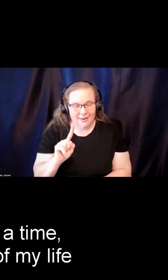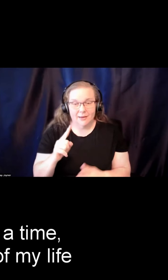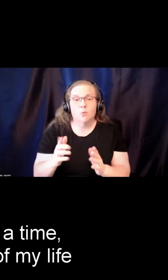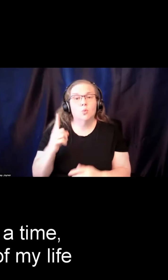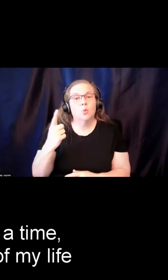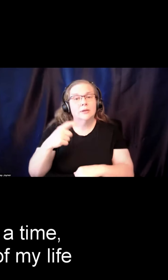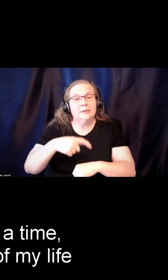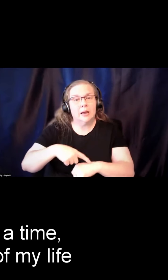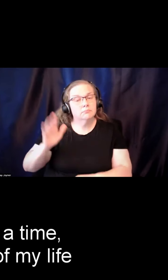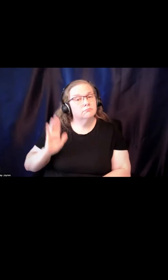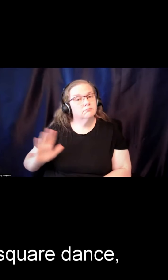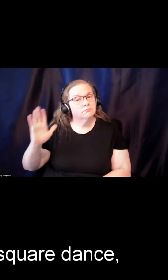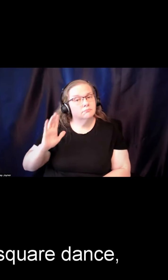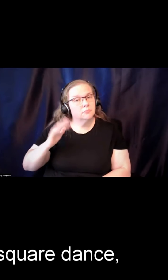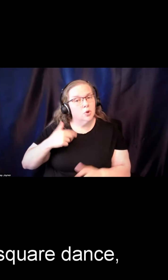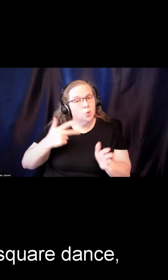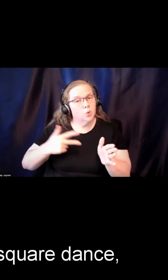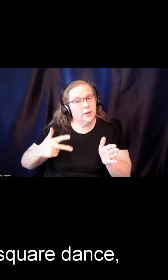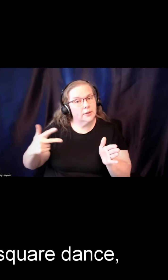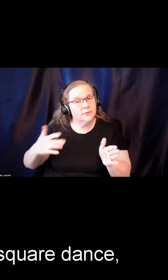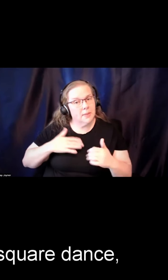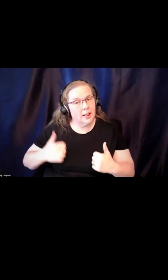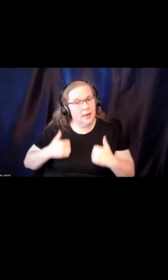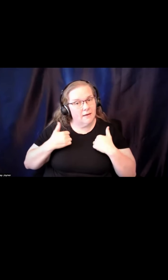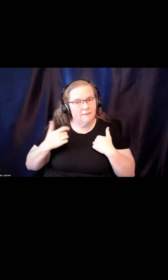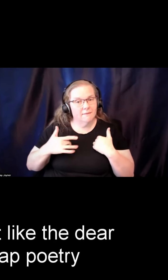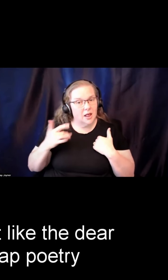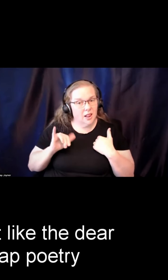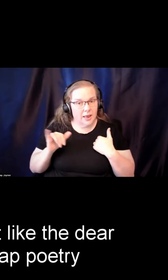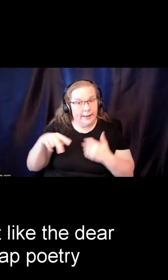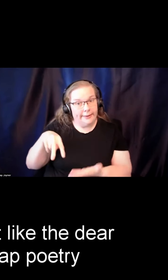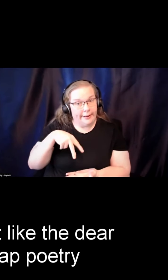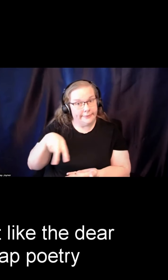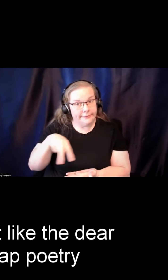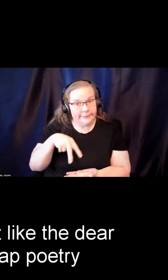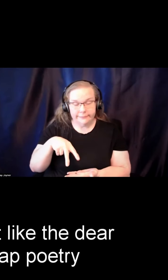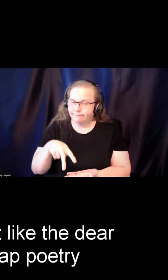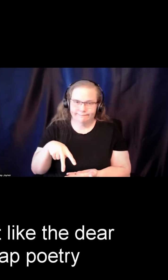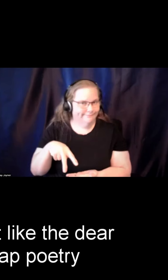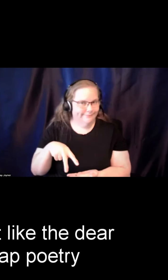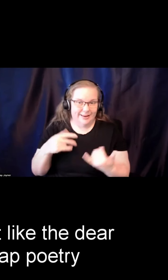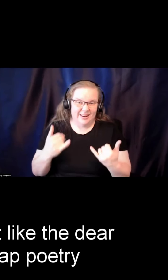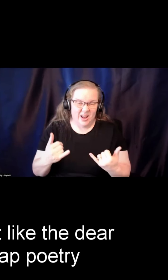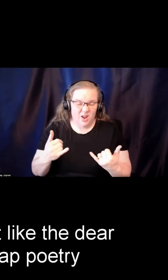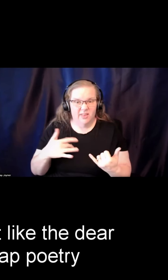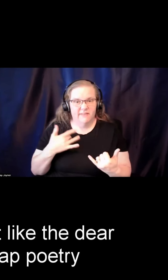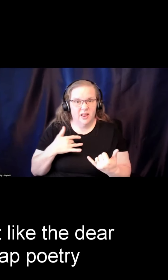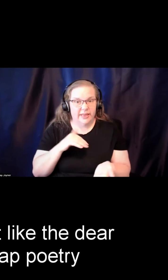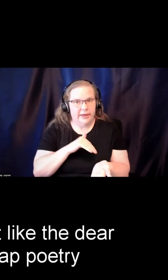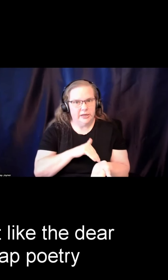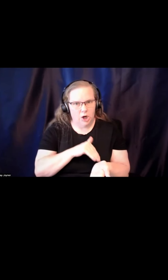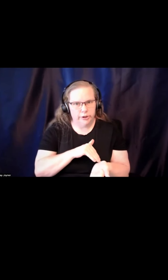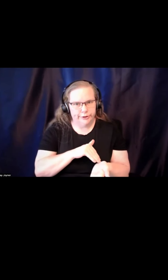time the rhythms of my life felt like those of a square dance, now they feel a lot like the Dear Doctor's